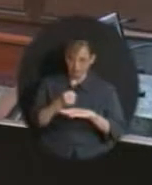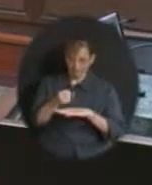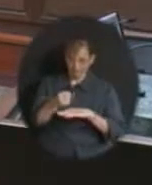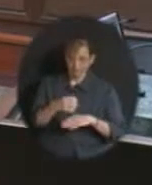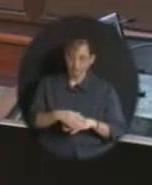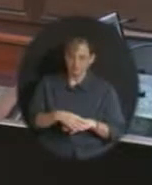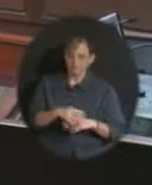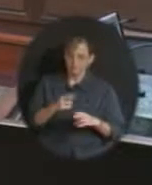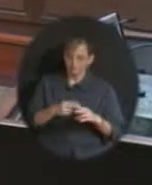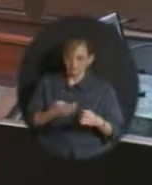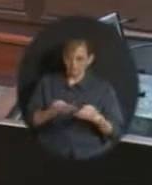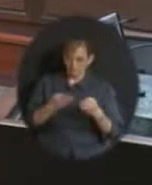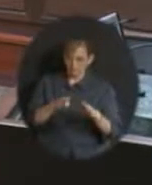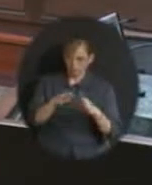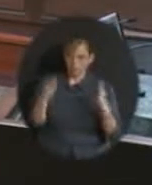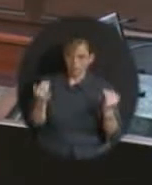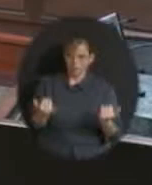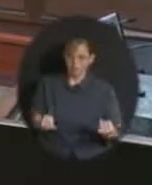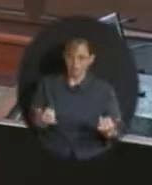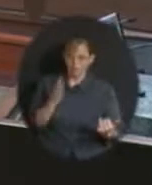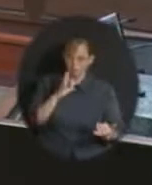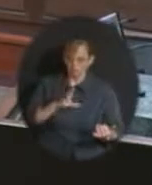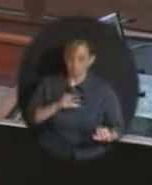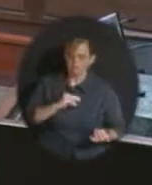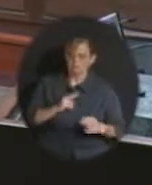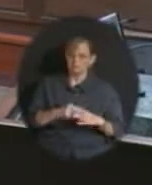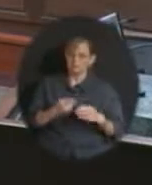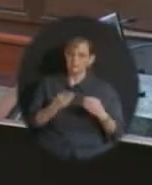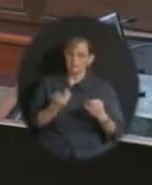Nominations are open. I would take nominations for that position, for that appointment.